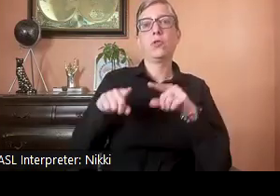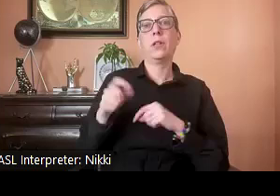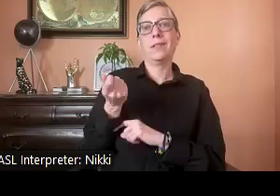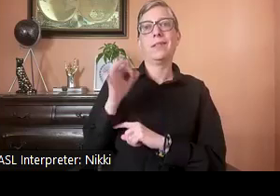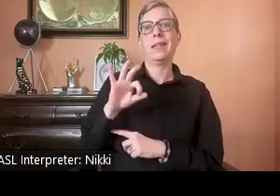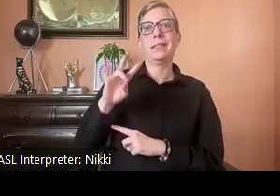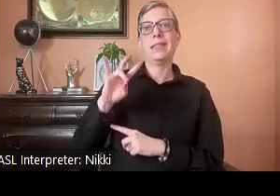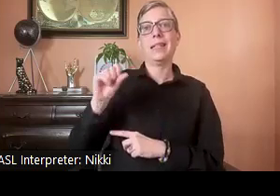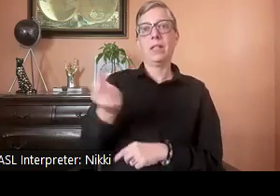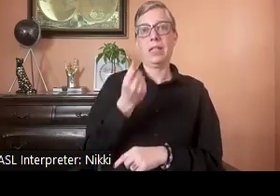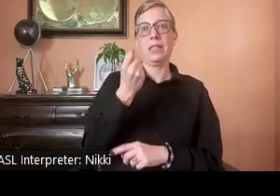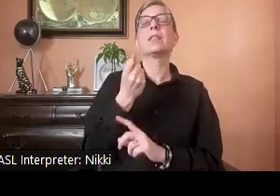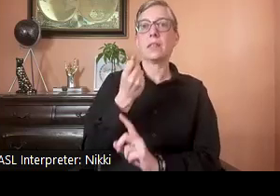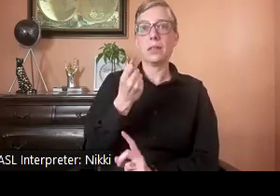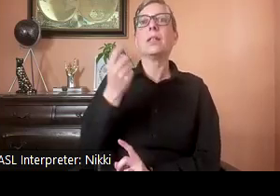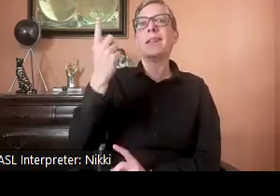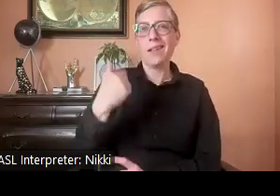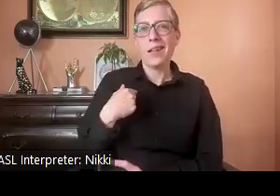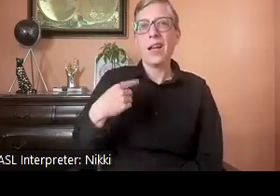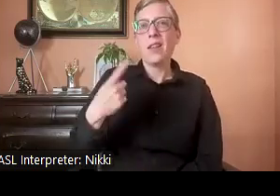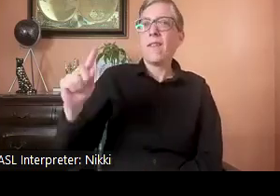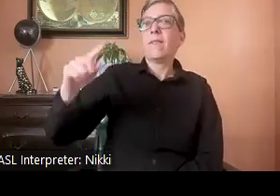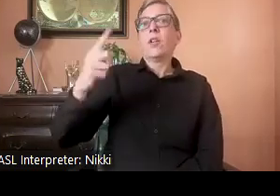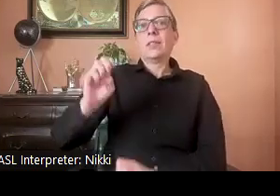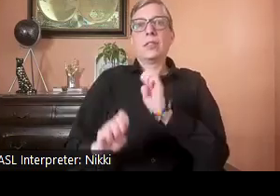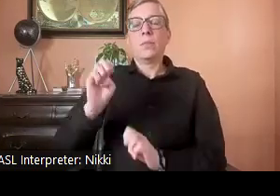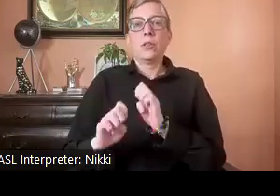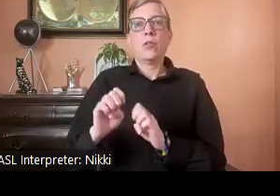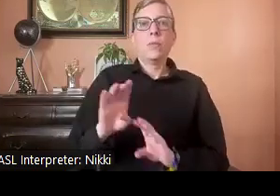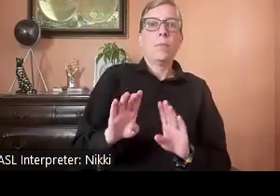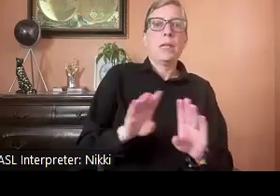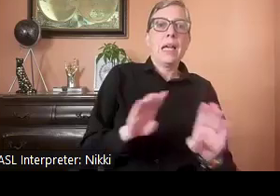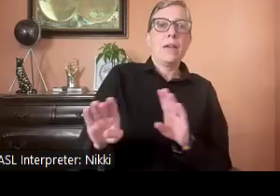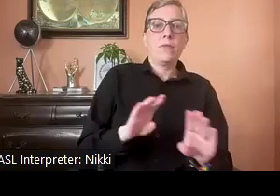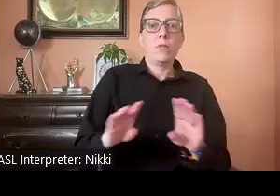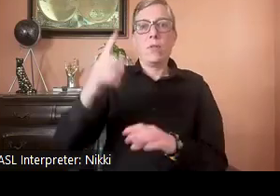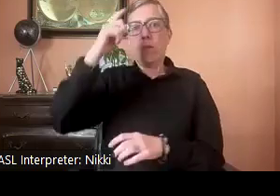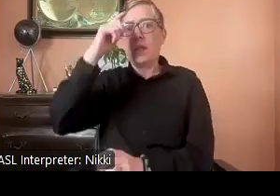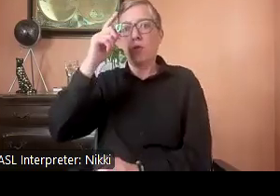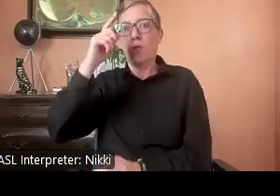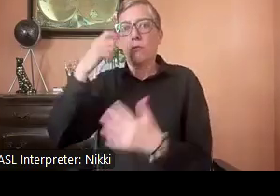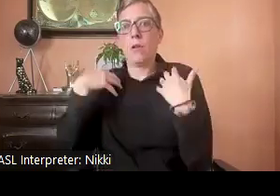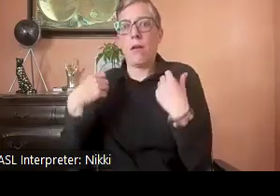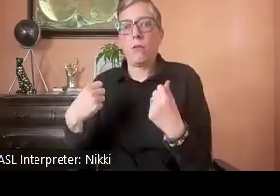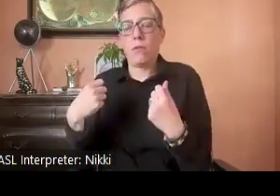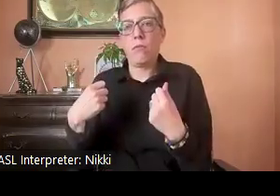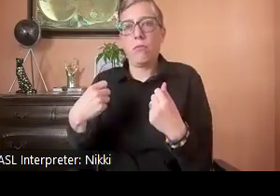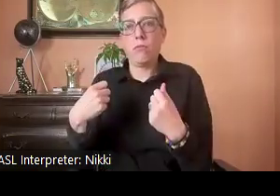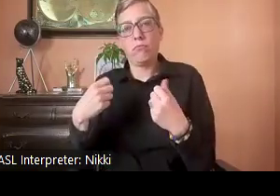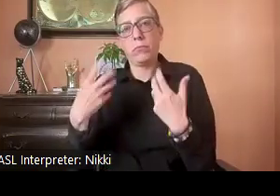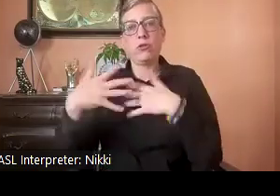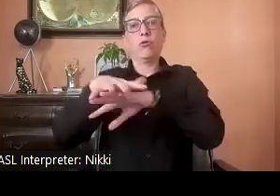York, as having the first experimental behavioral health integration program back in the 70s. And